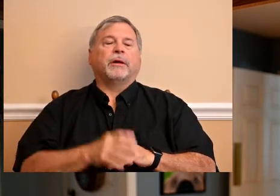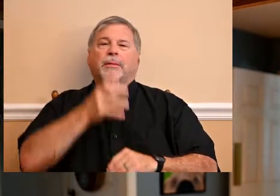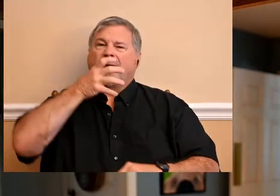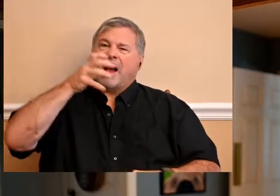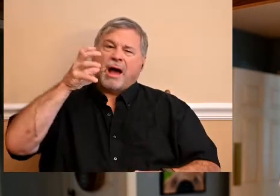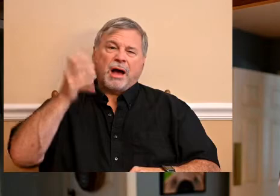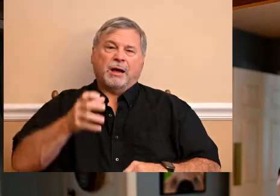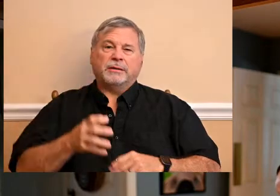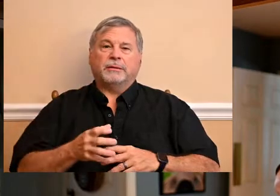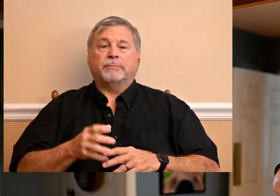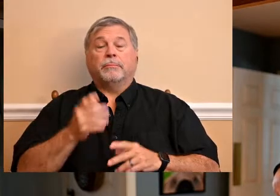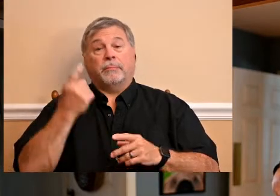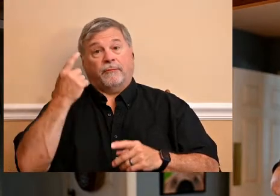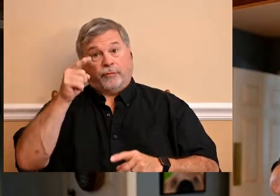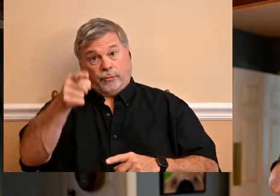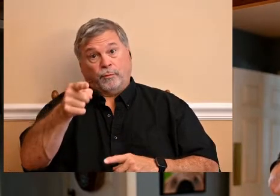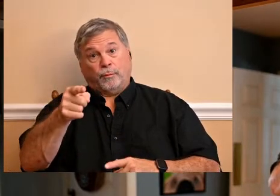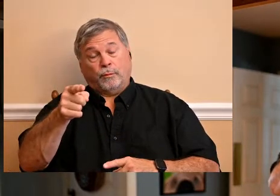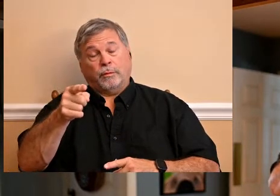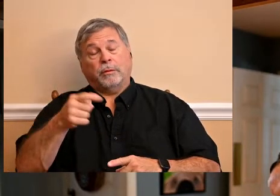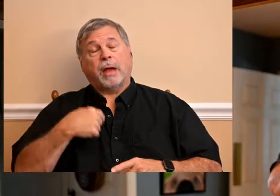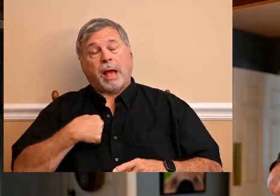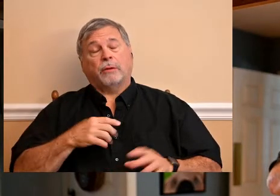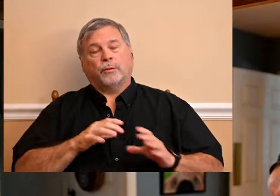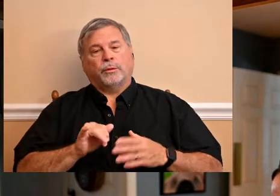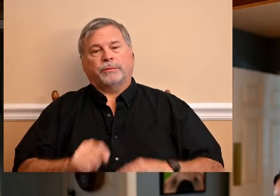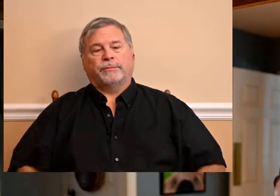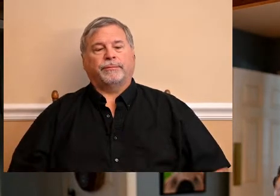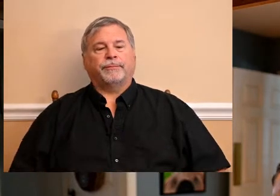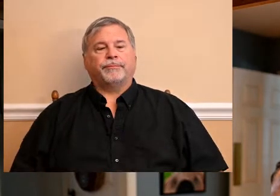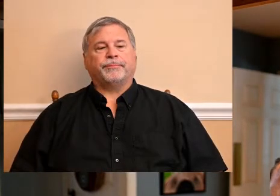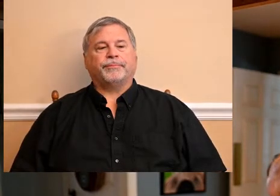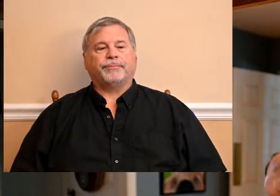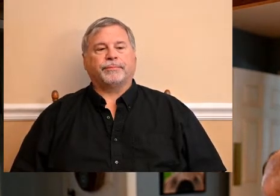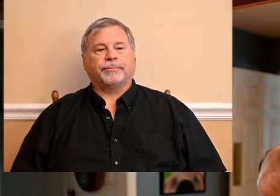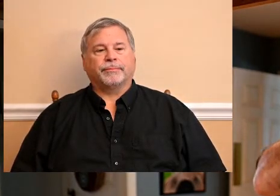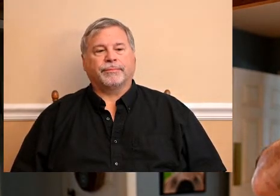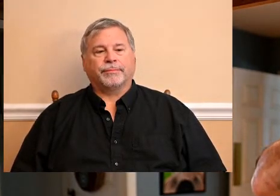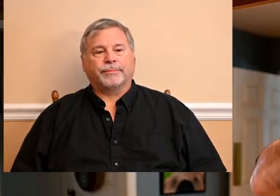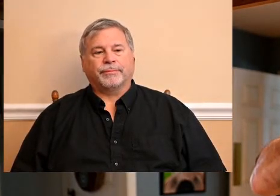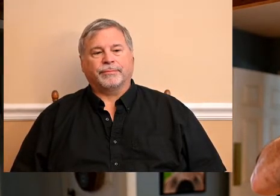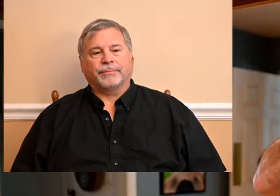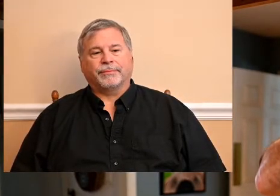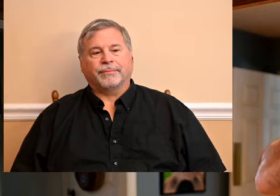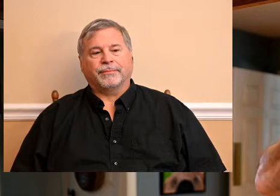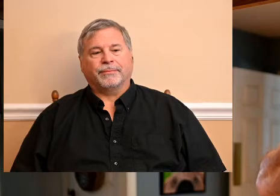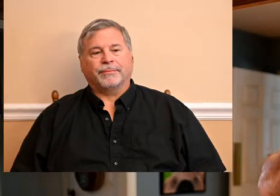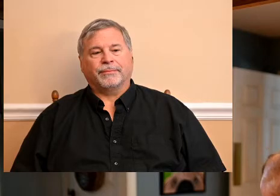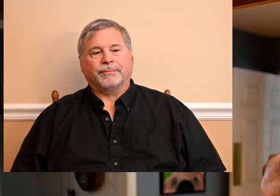off. This is going to be hot. But for you, I'll do it.